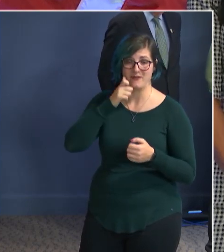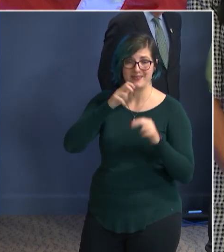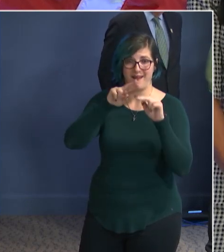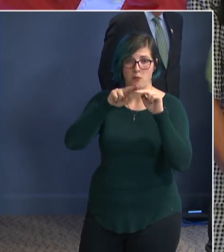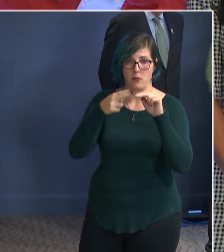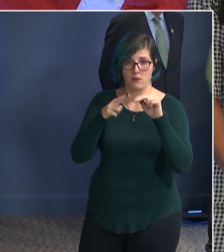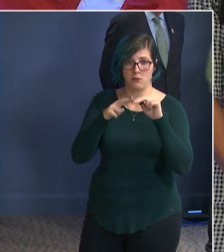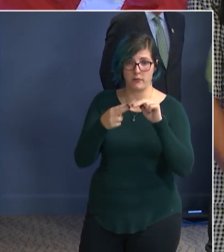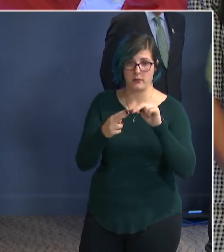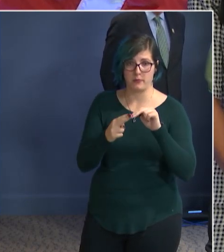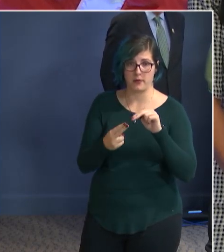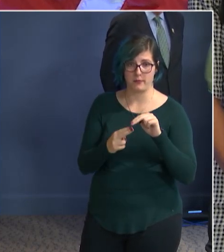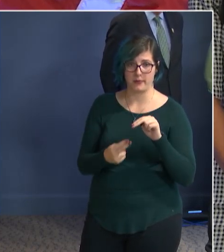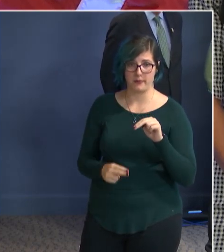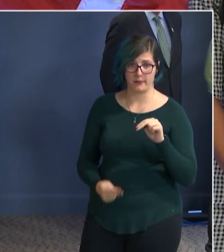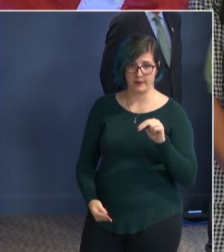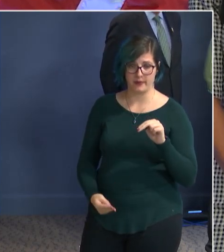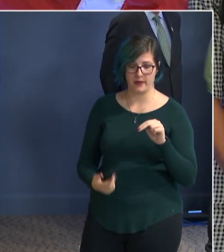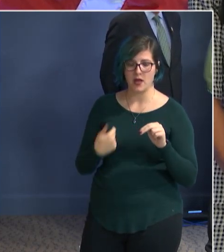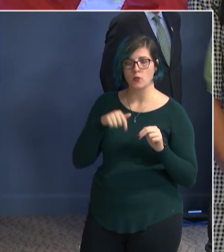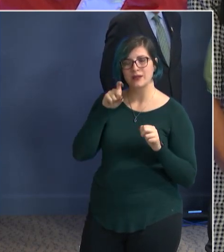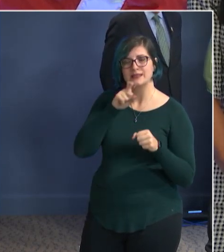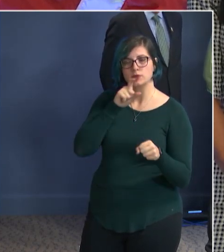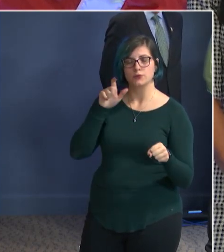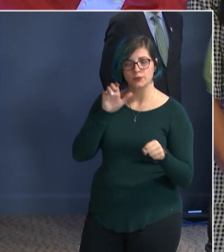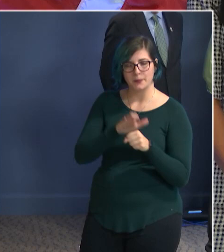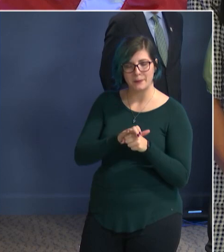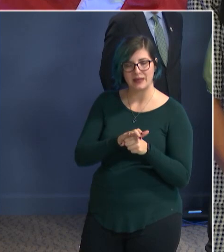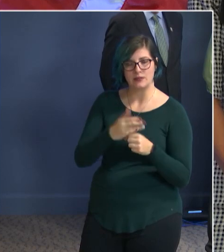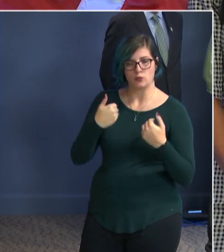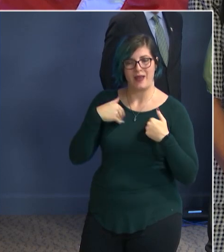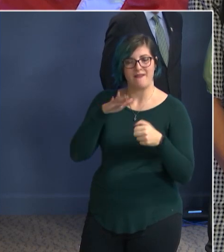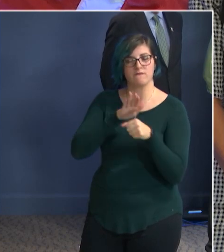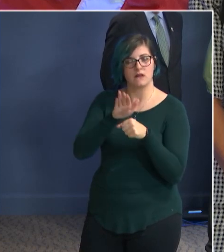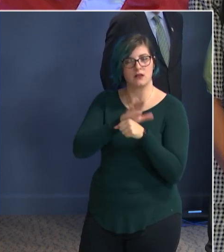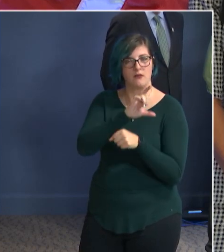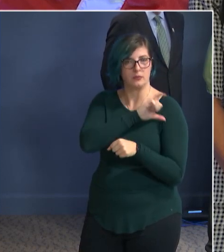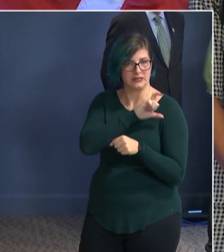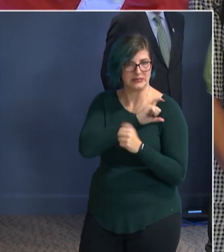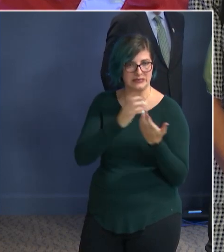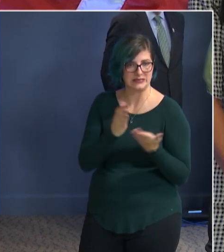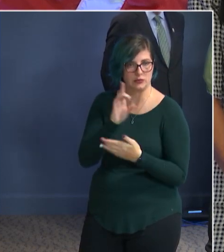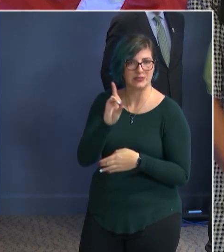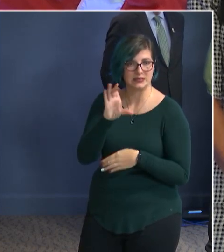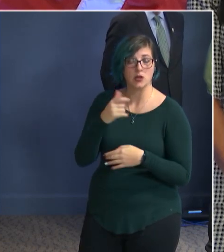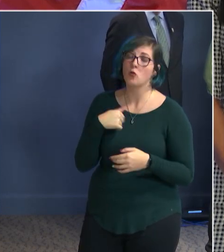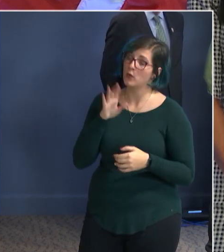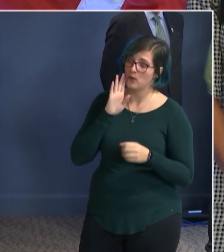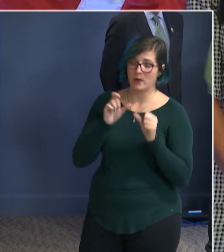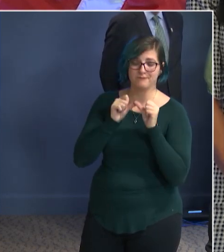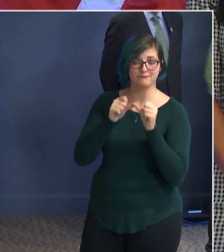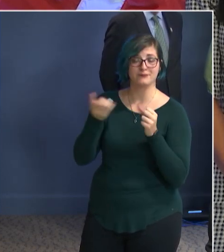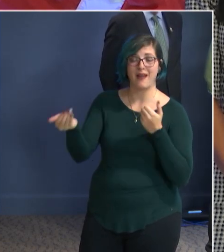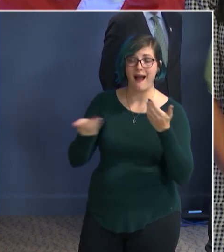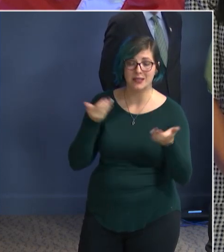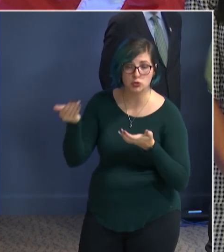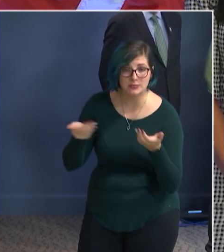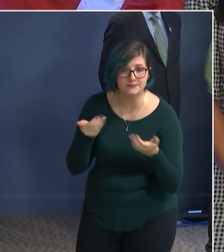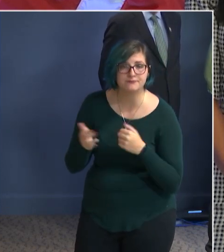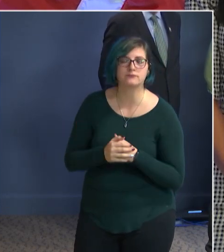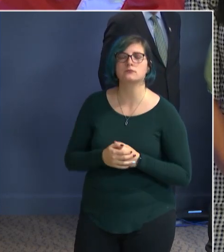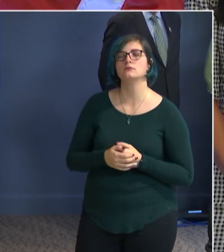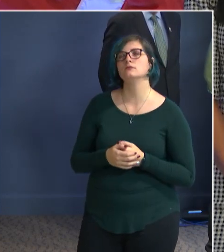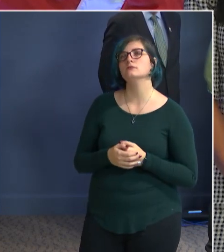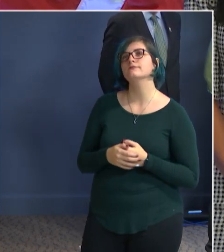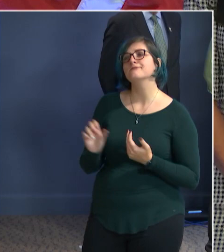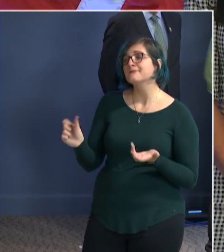we have to have a commitment in the city to have the police that we need. And so we will continue hiring. We also have to have